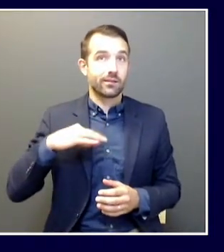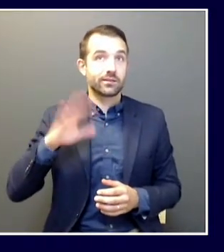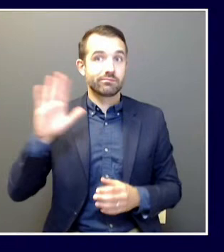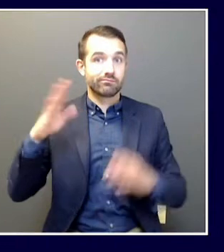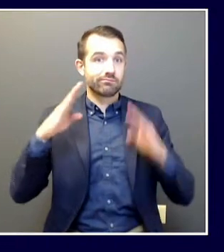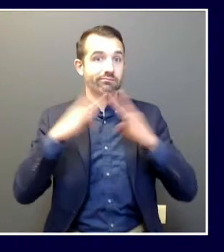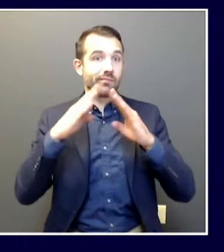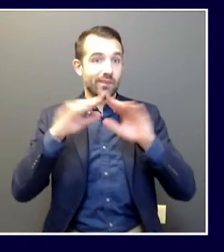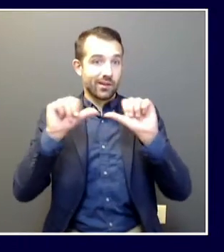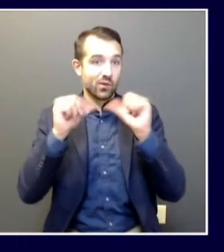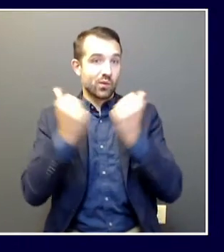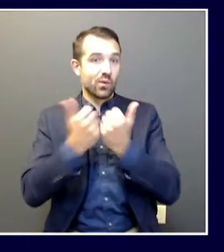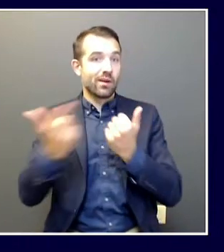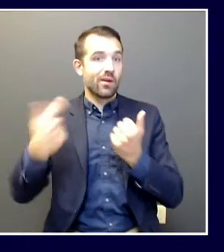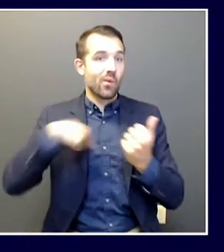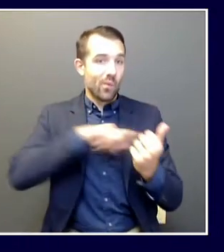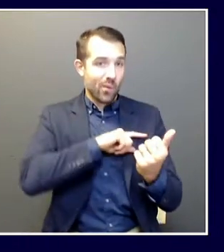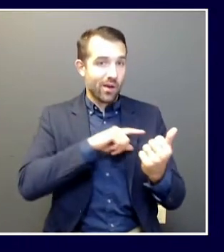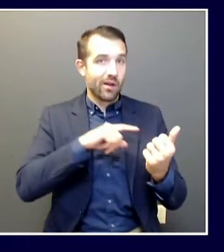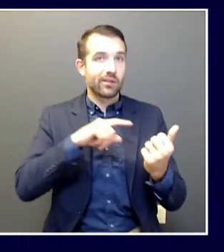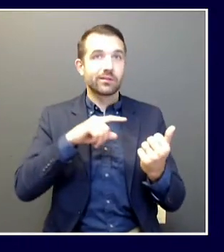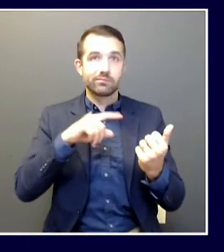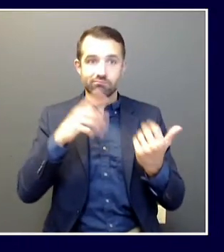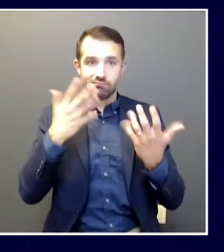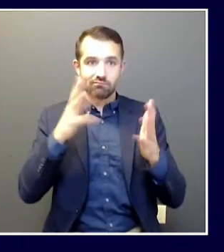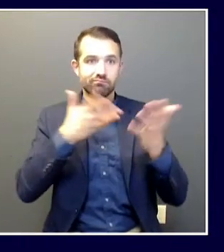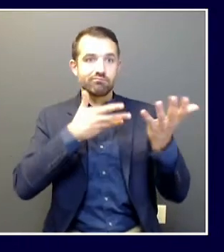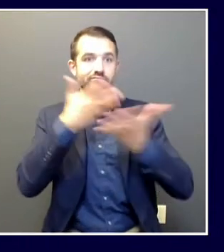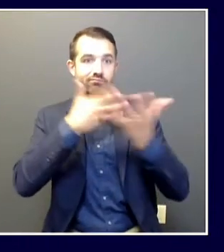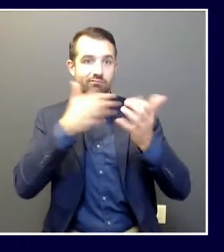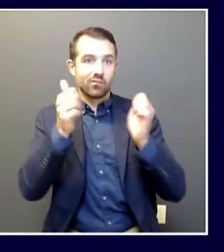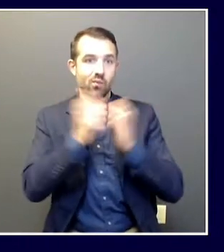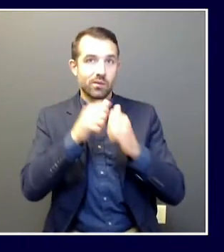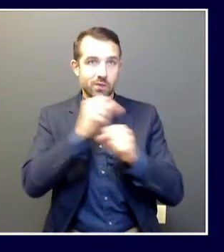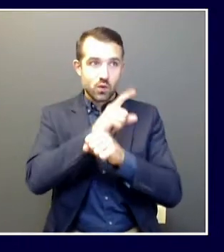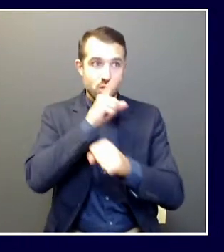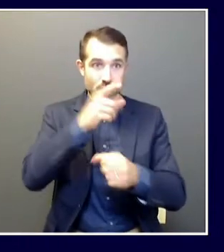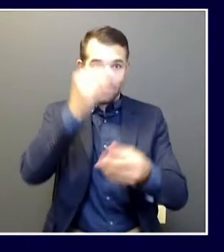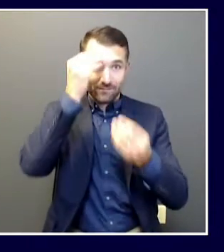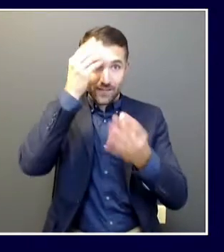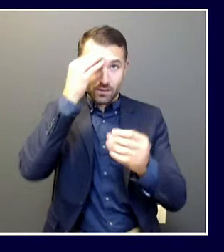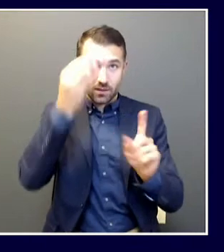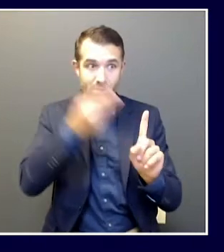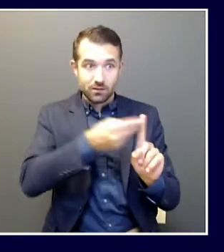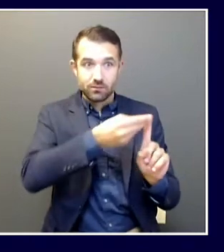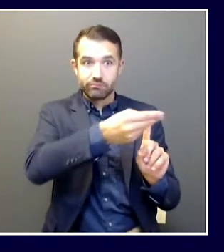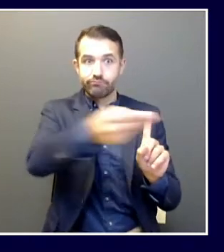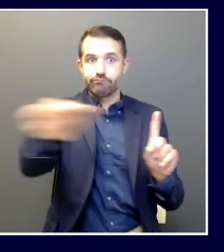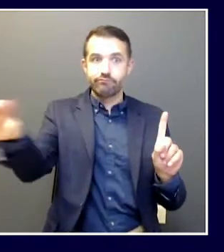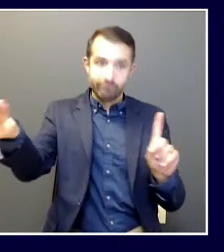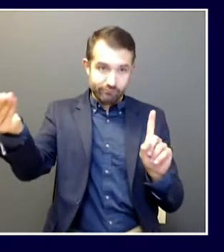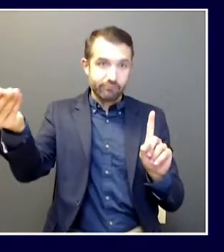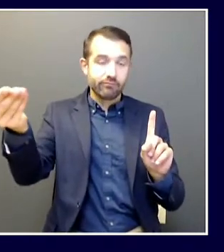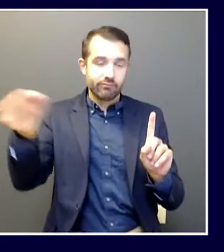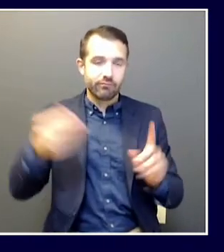to all of our county officials. We also did just remind our county and local officials that the